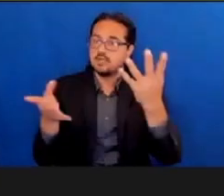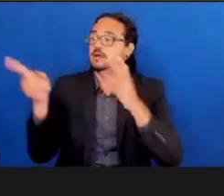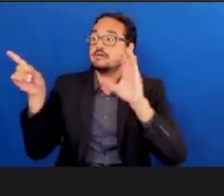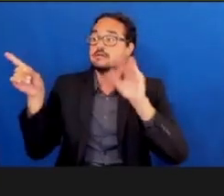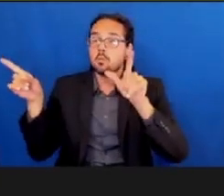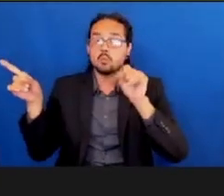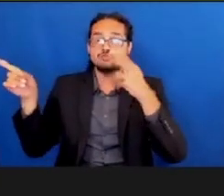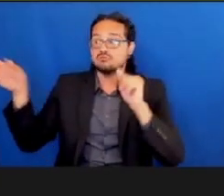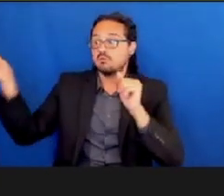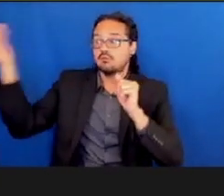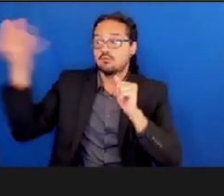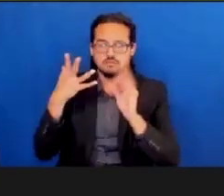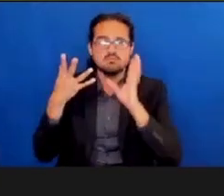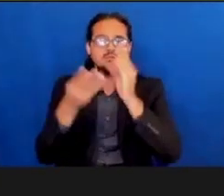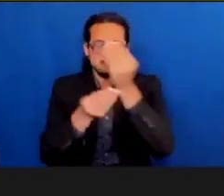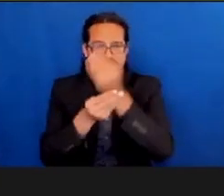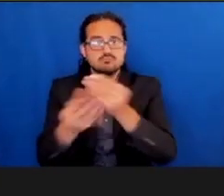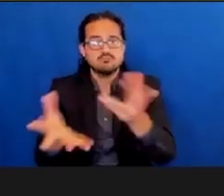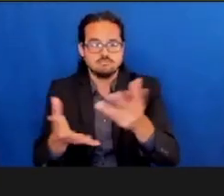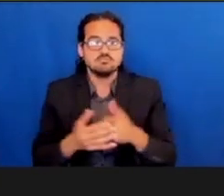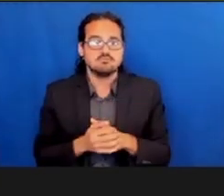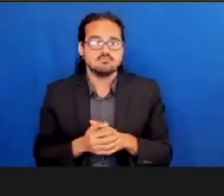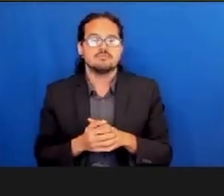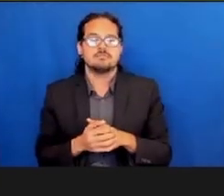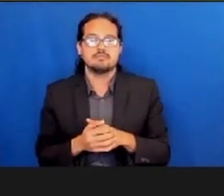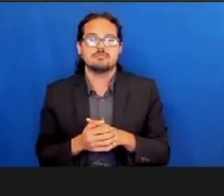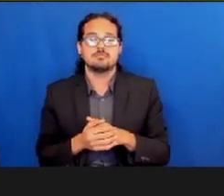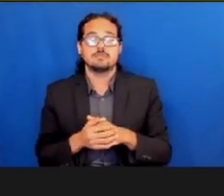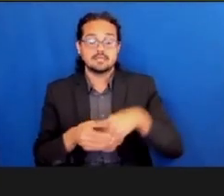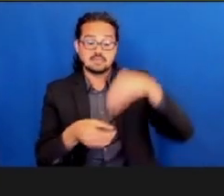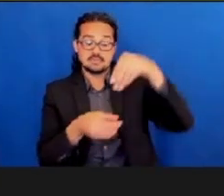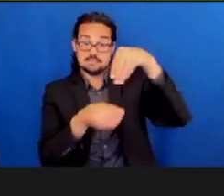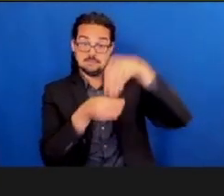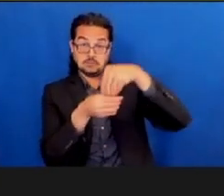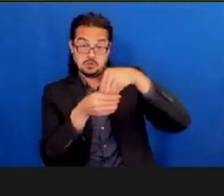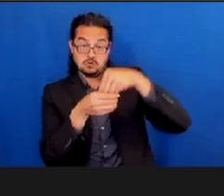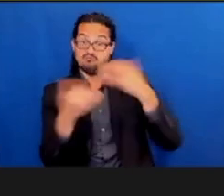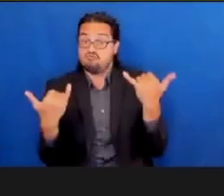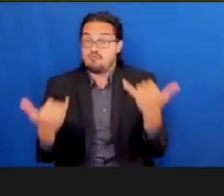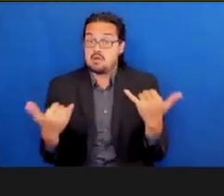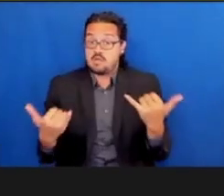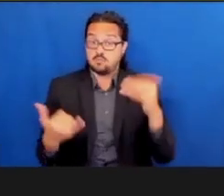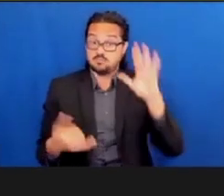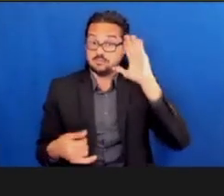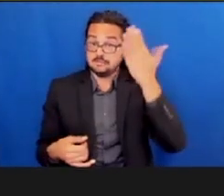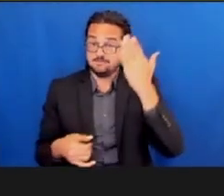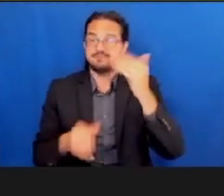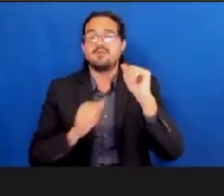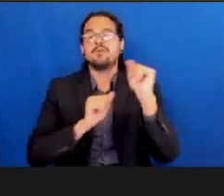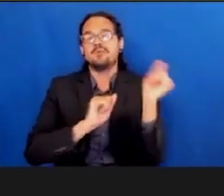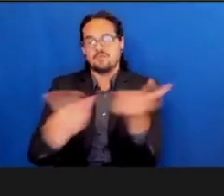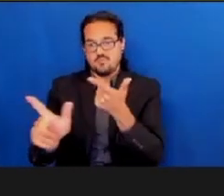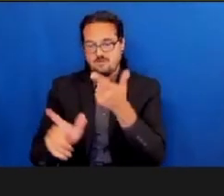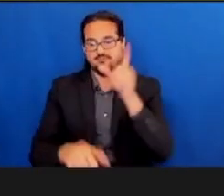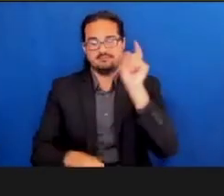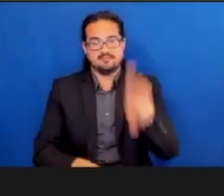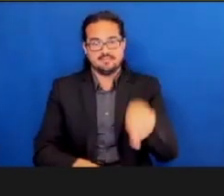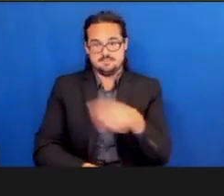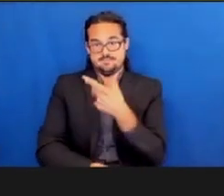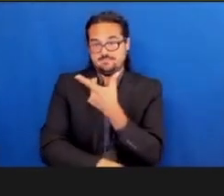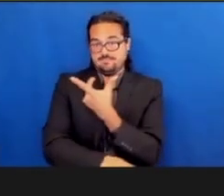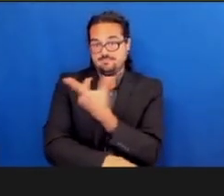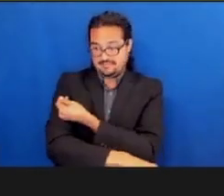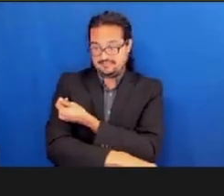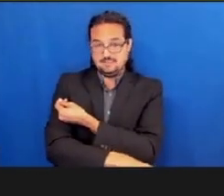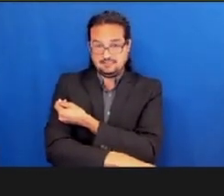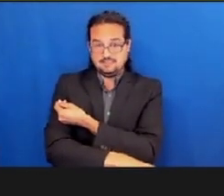fully vaccinated, both staff so staff who are vaccinated and unvaccinated will need to cover their